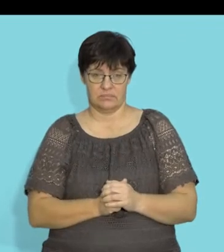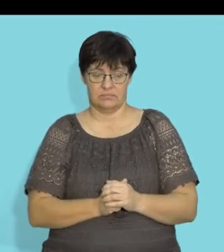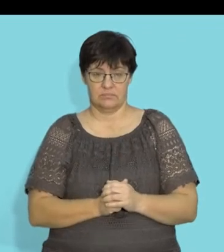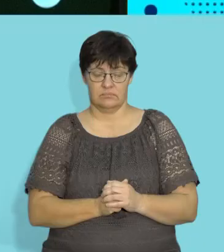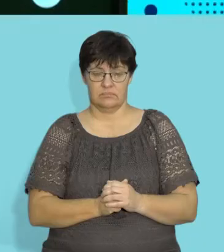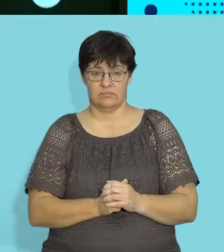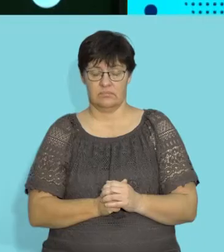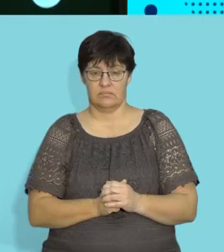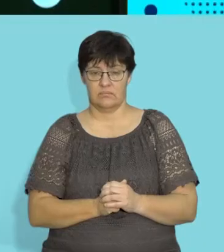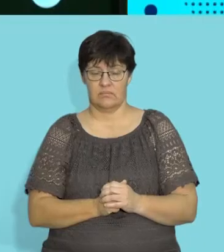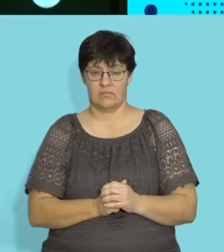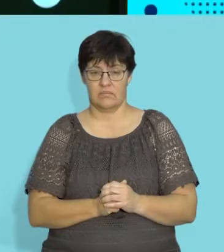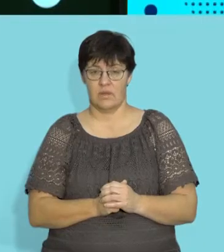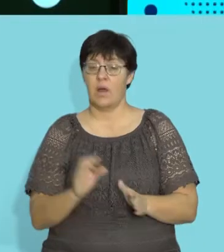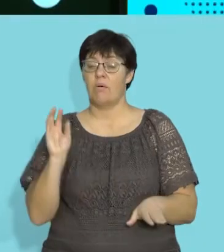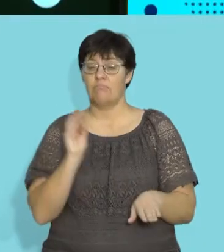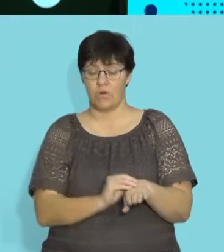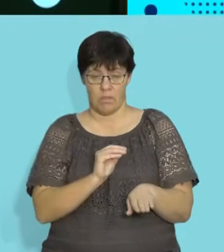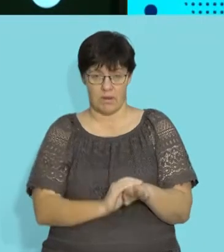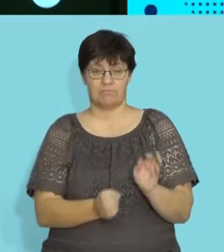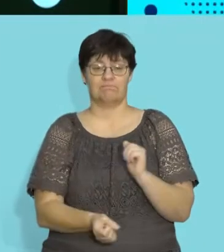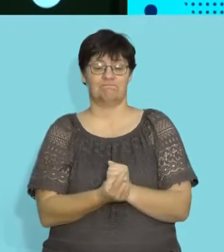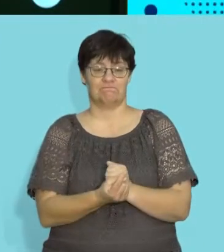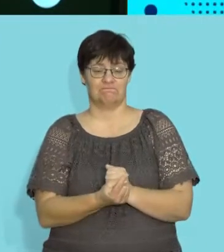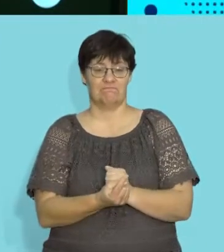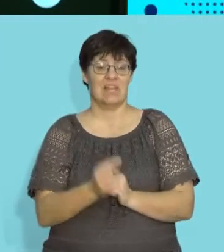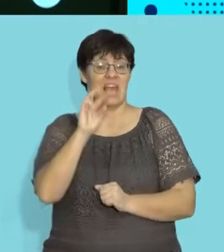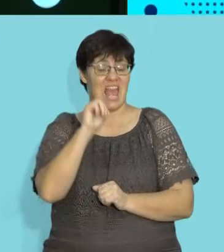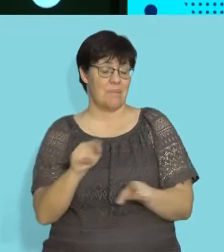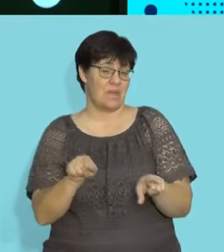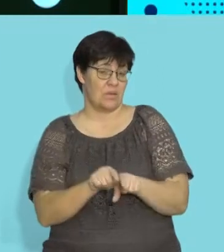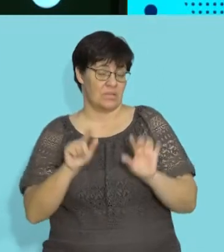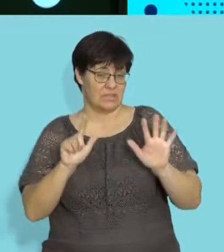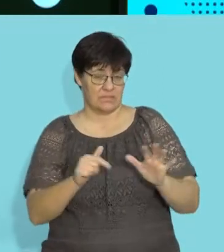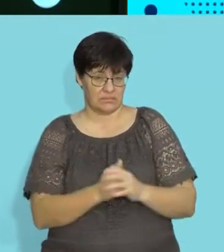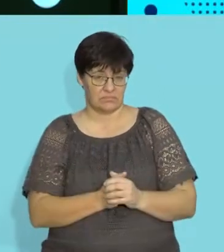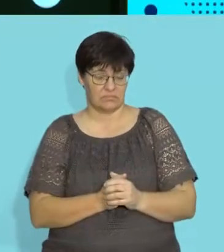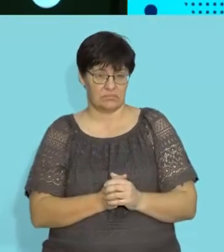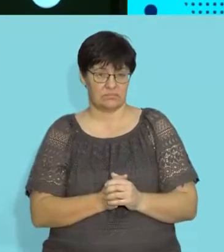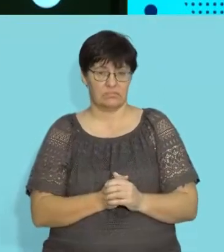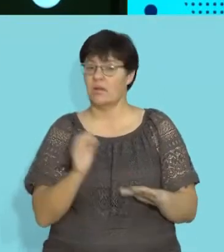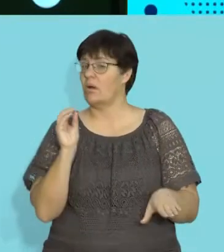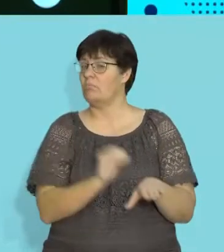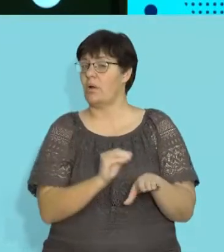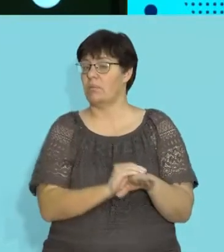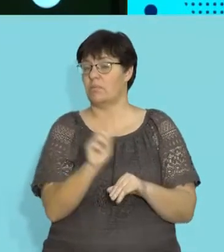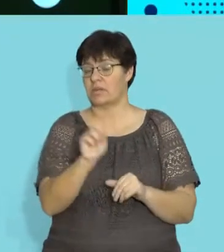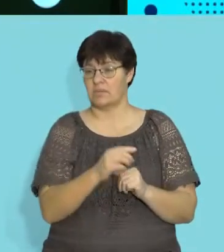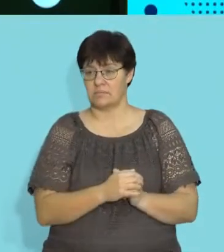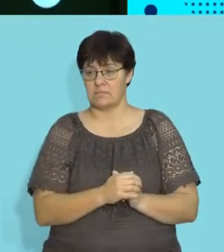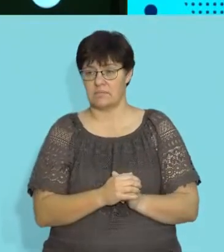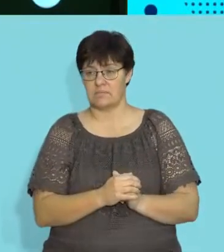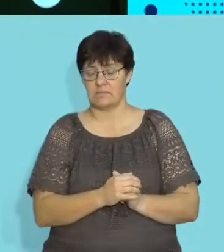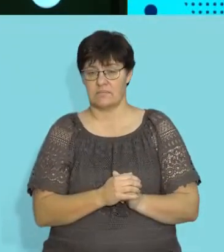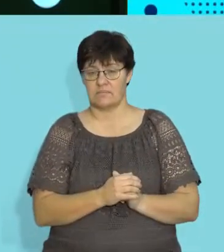But there is a problem with m being equal to 7. What could that problem be? I'm going